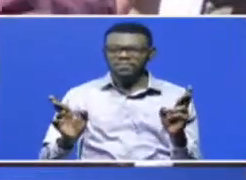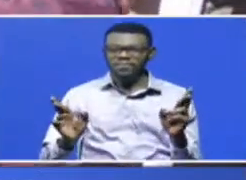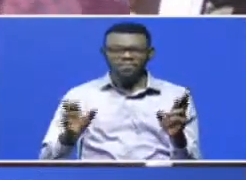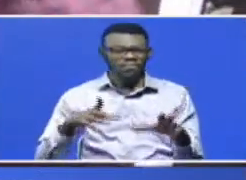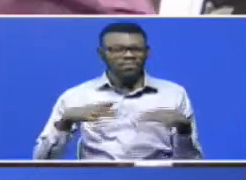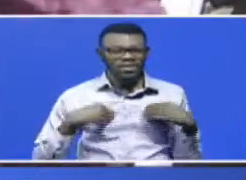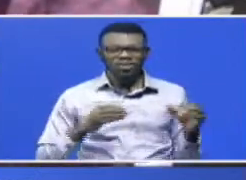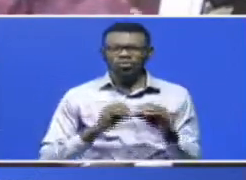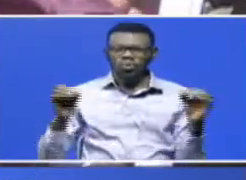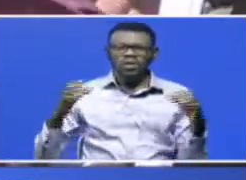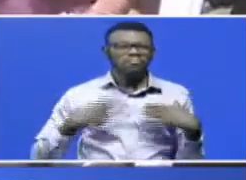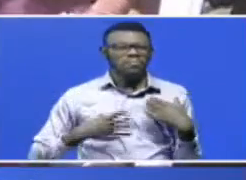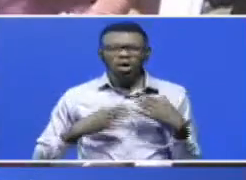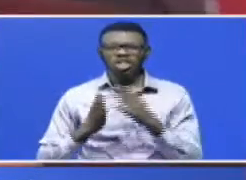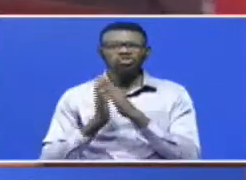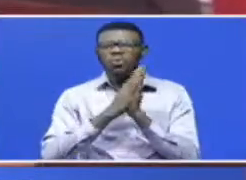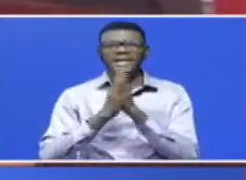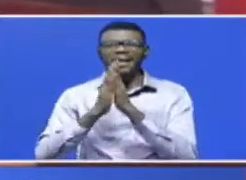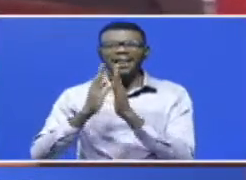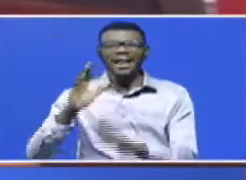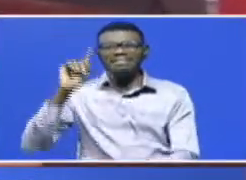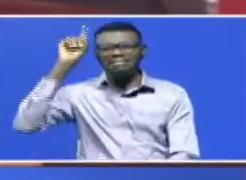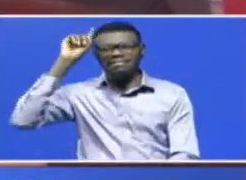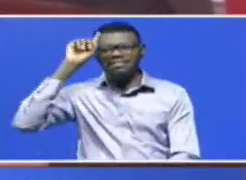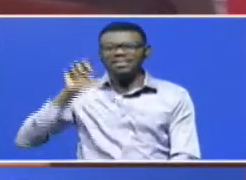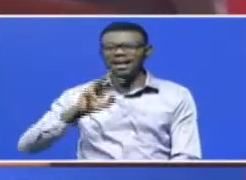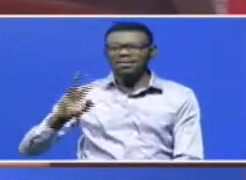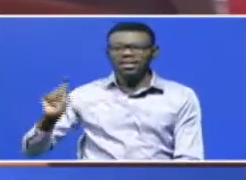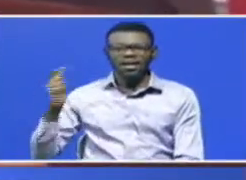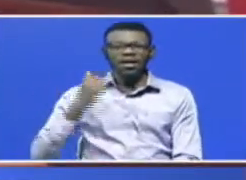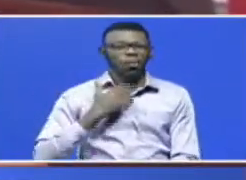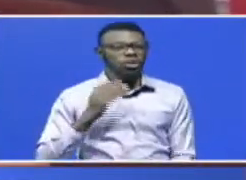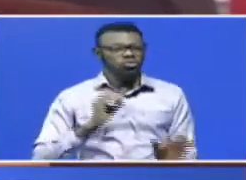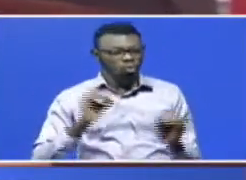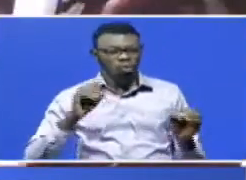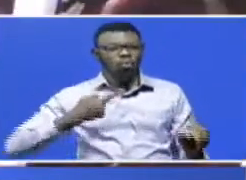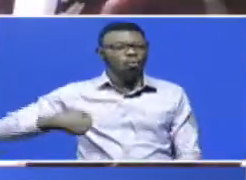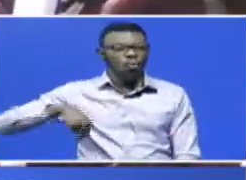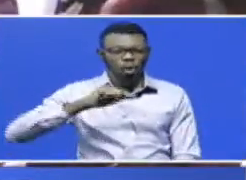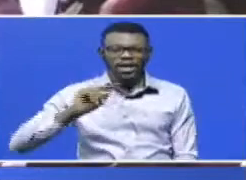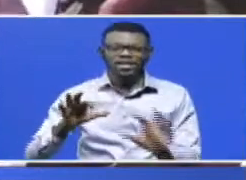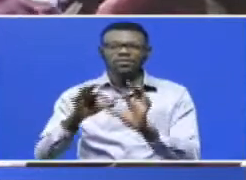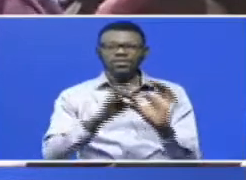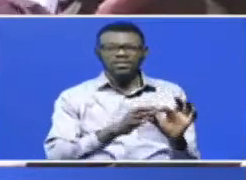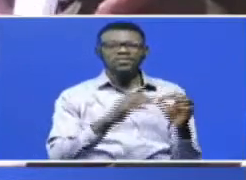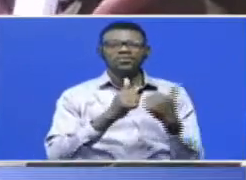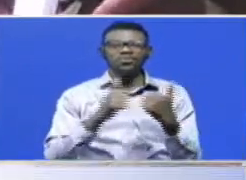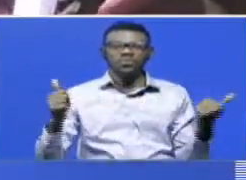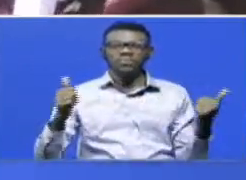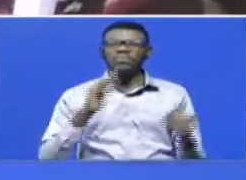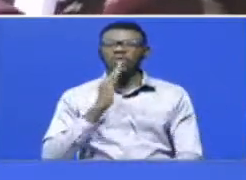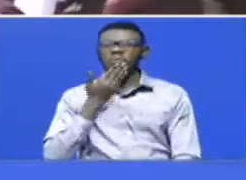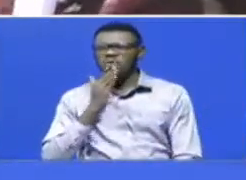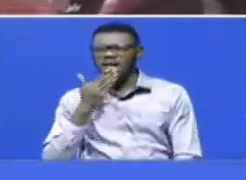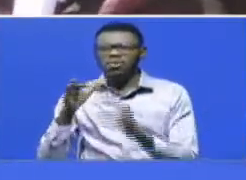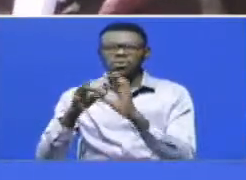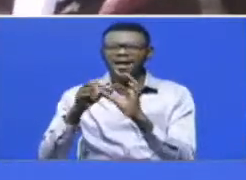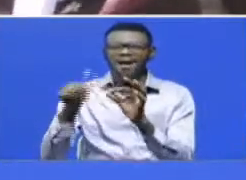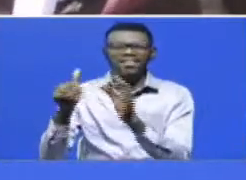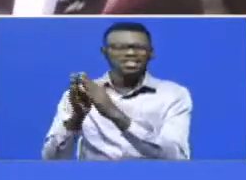ya propaganda kuingia katika Western. Sisi tuko united, mambo ya Luhya unity, that is a creation of